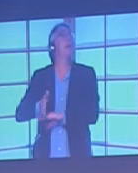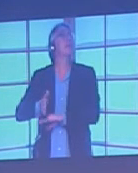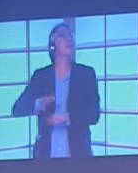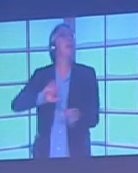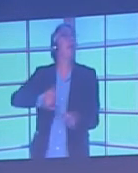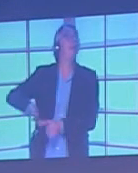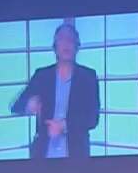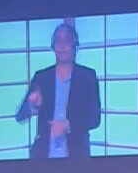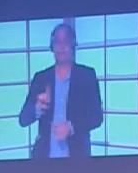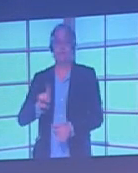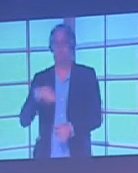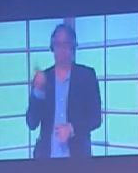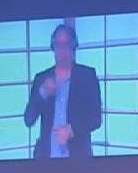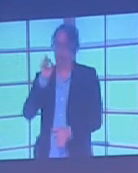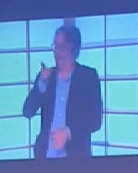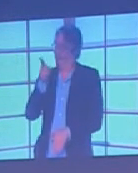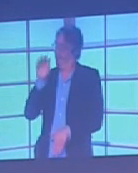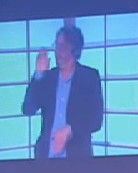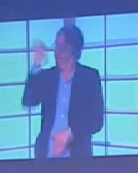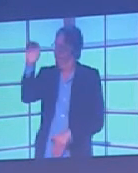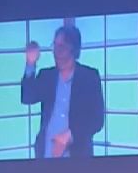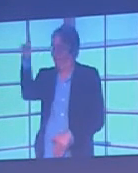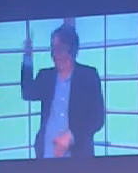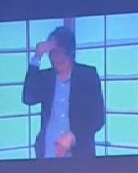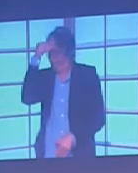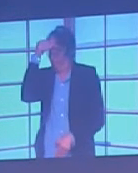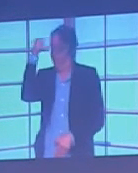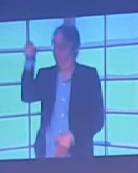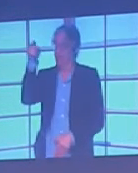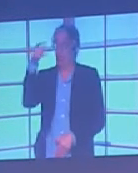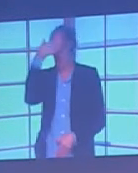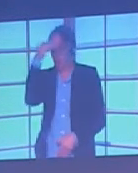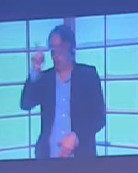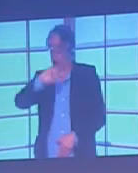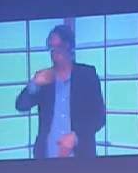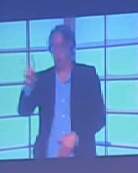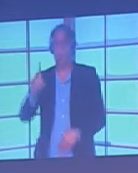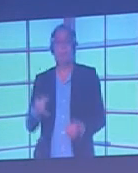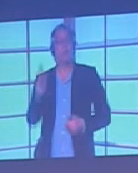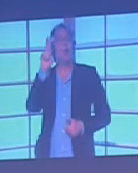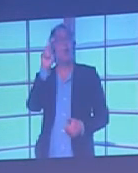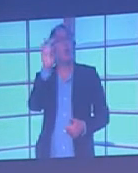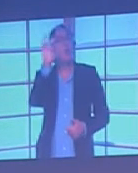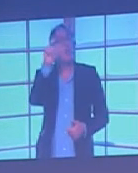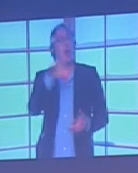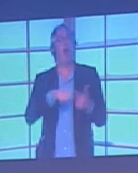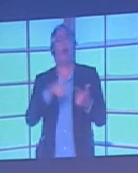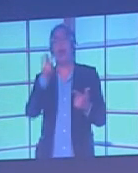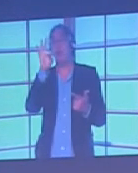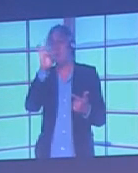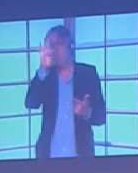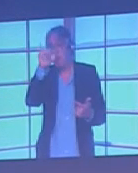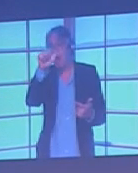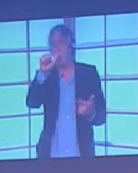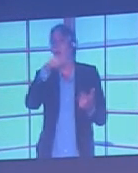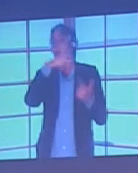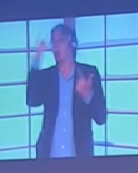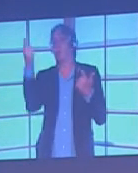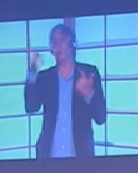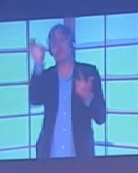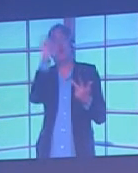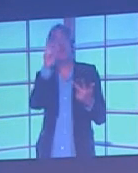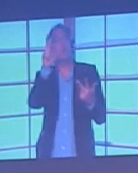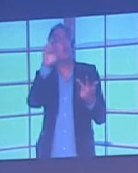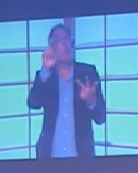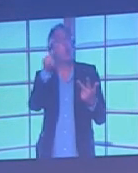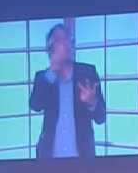to ensure this stays where it is, really at top level at UEFA, Euro 16, FIFA, and so on. But your